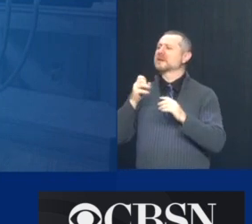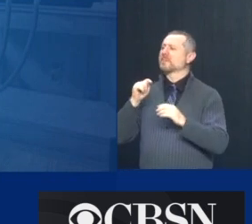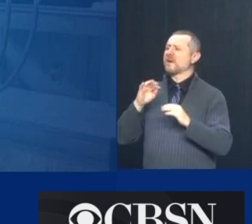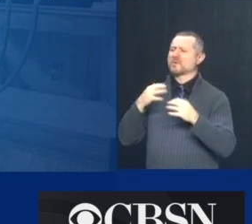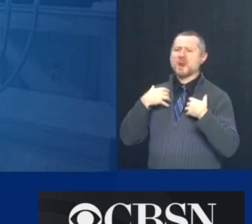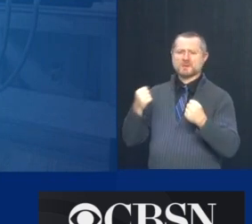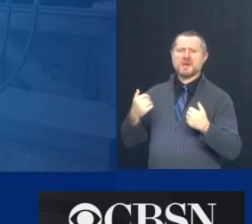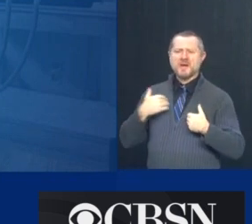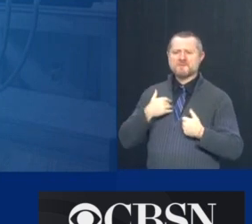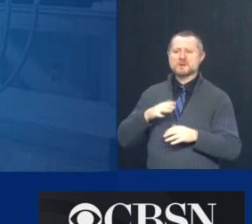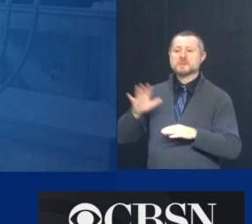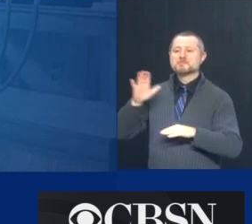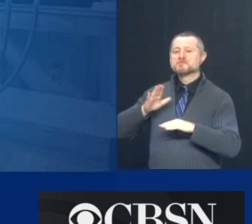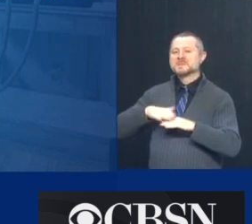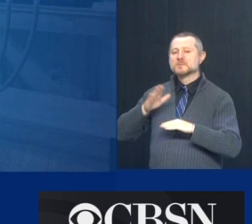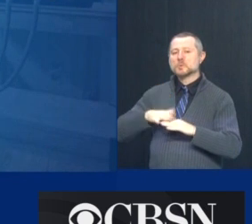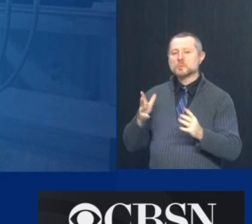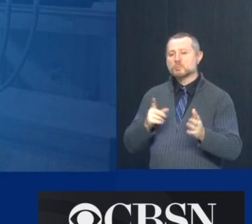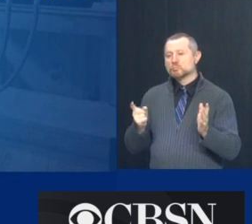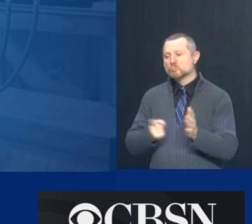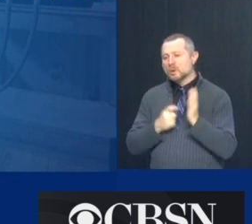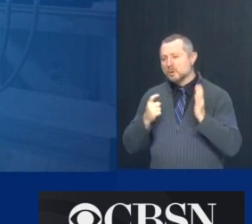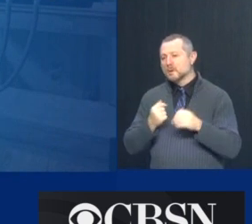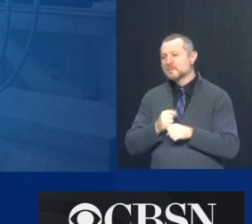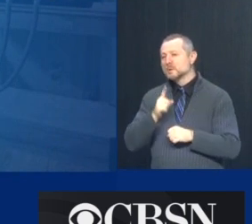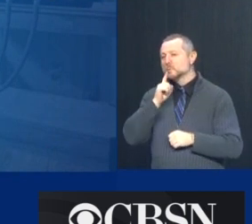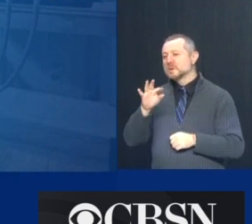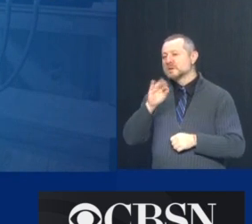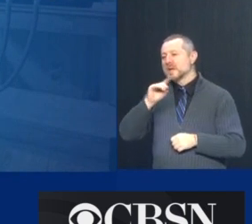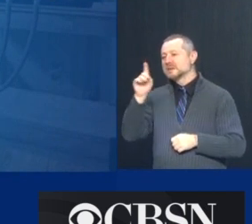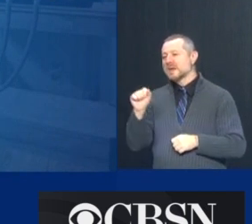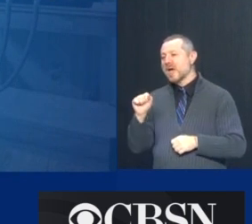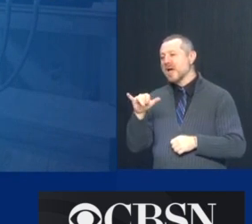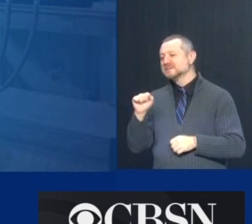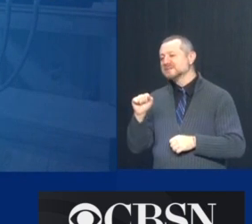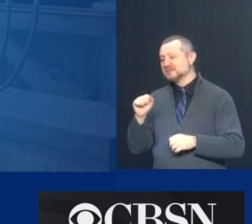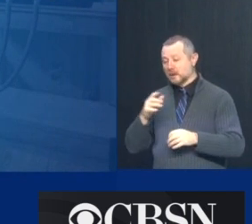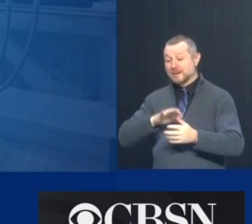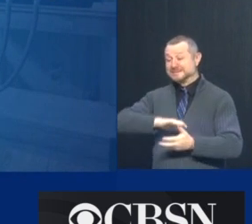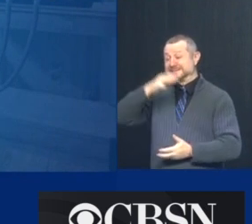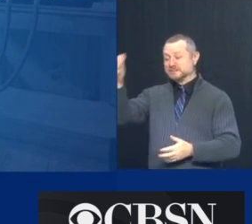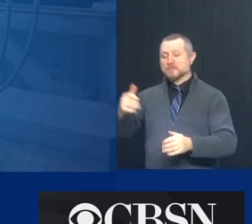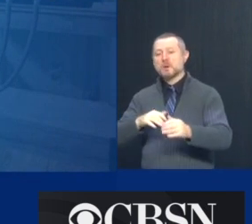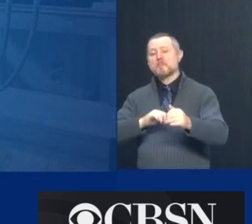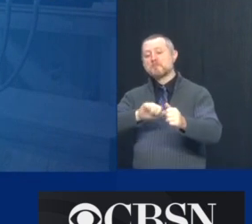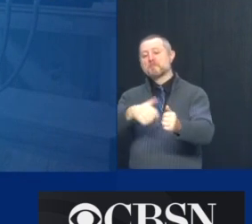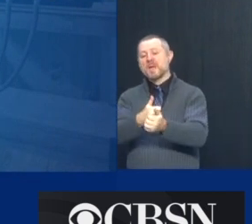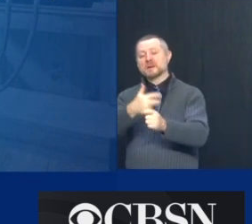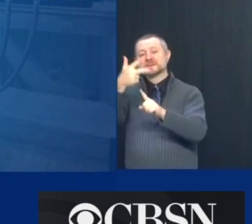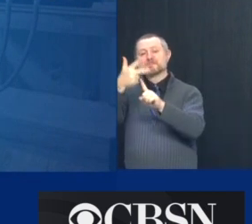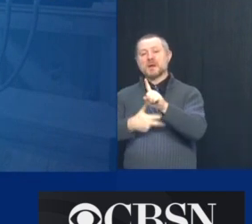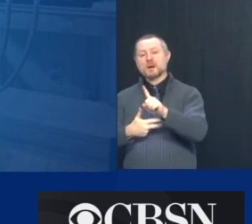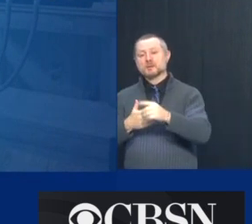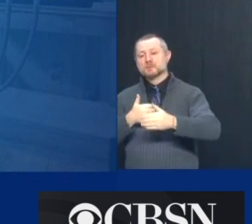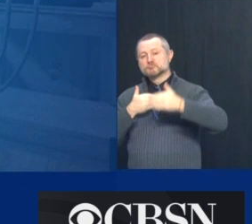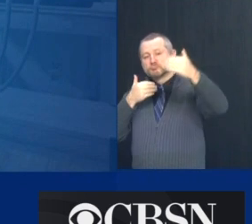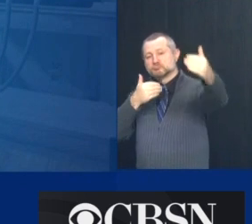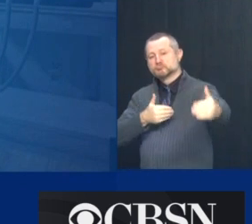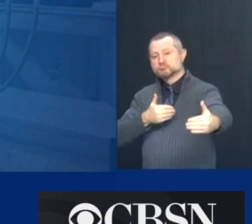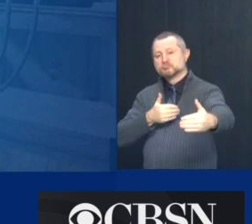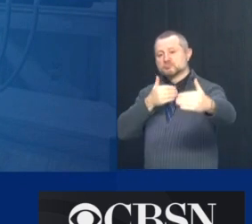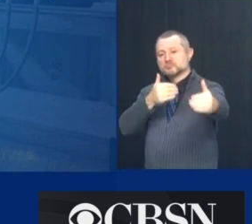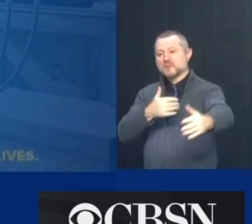needed. 90-day stockpile of PPE. Confirm that you have those PPE stockpiles